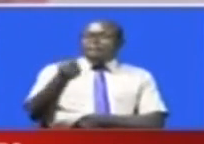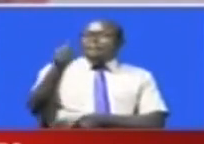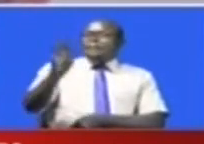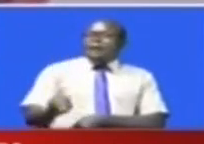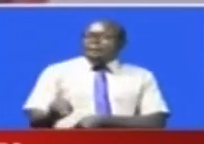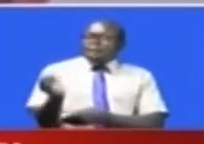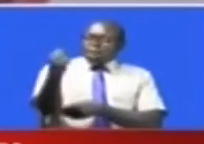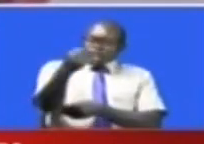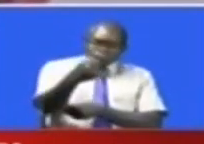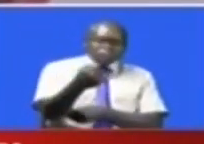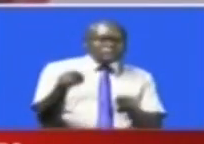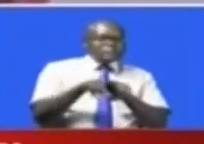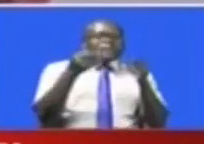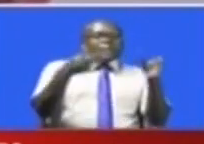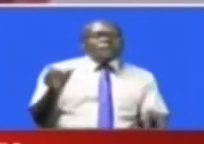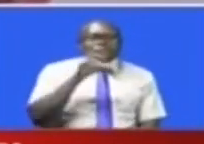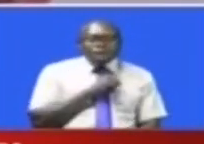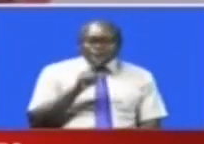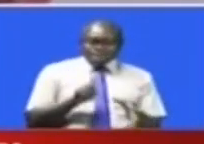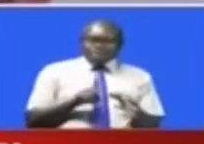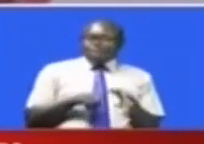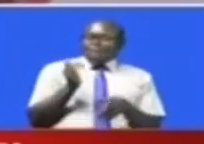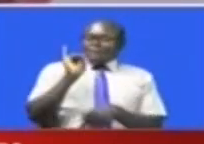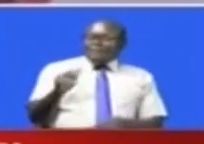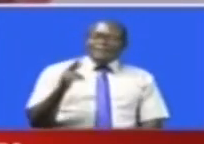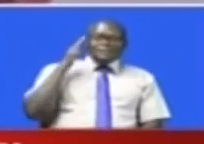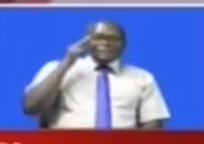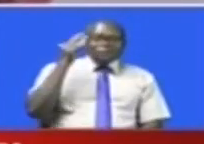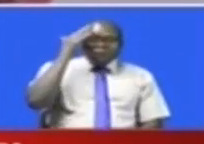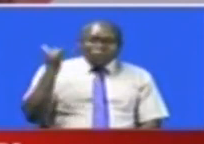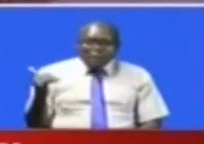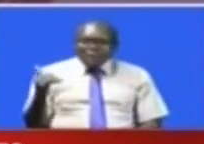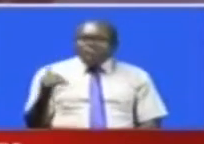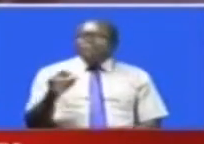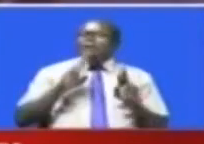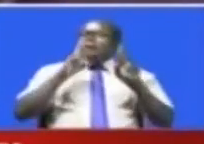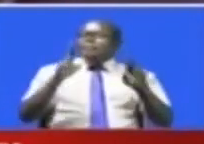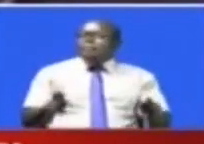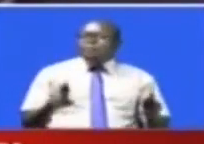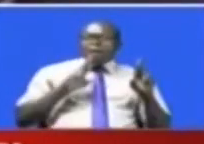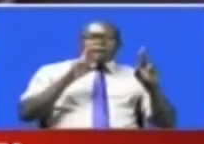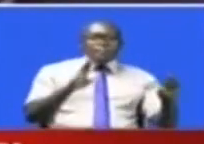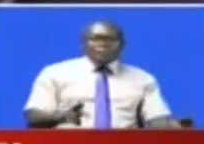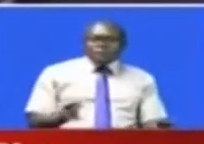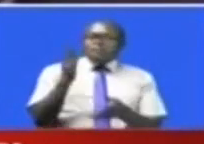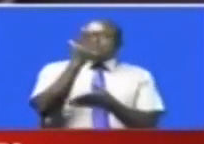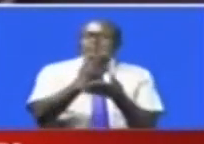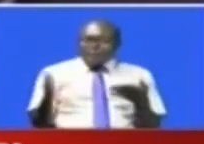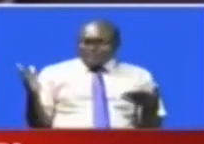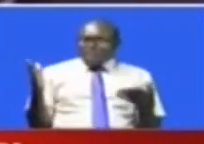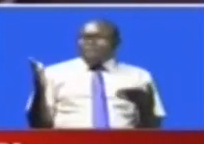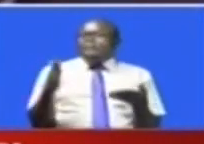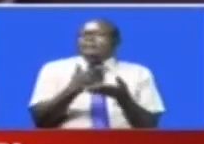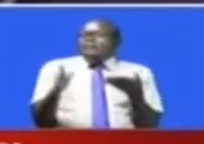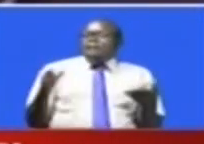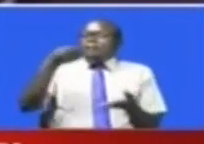designs and drawings are said to be missing. And that is the reason why, and then reports are coming out that a portion